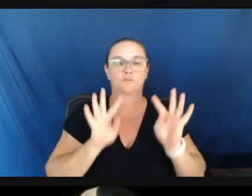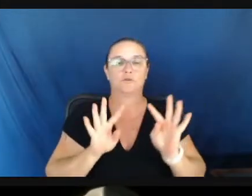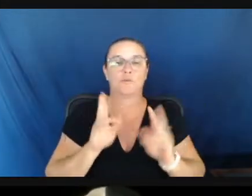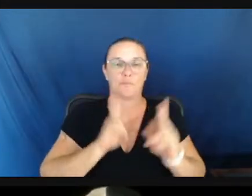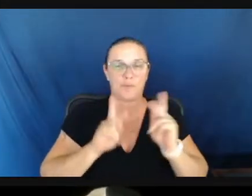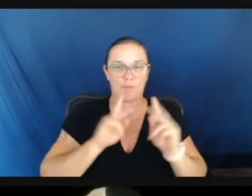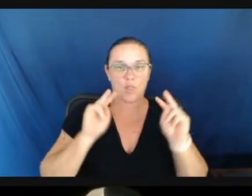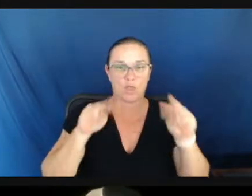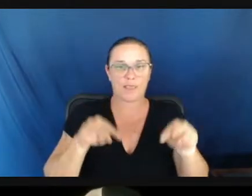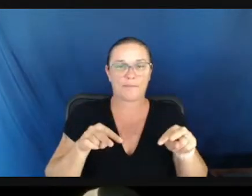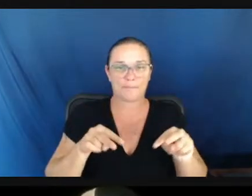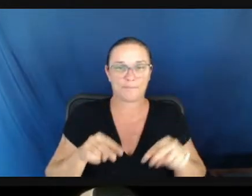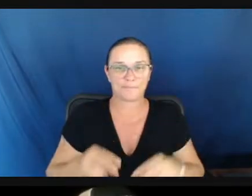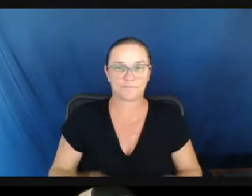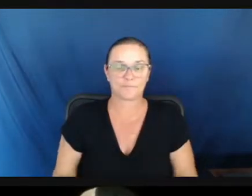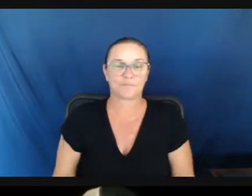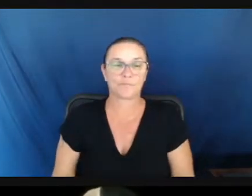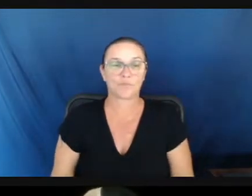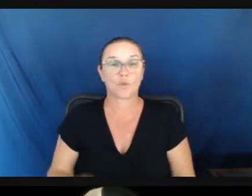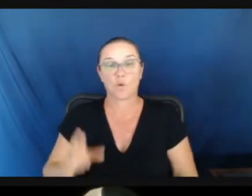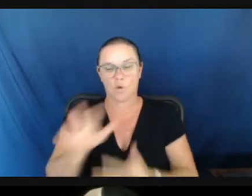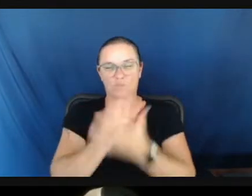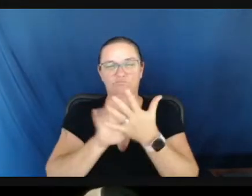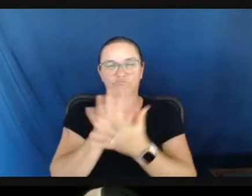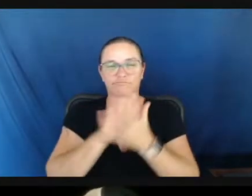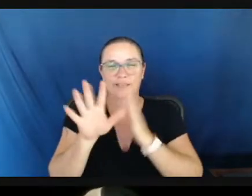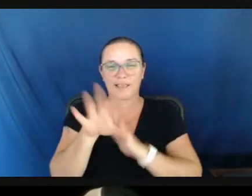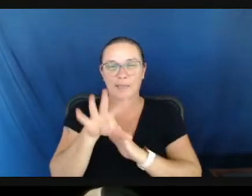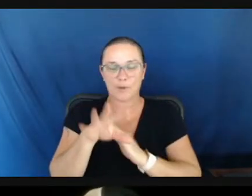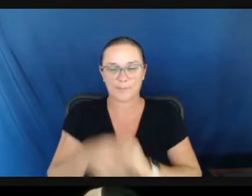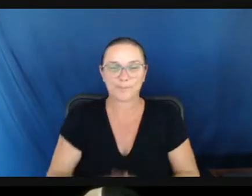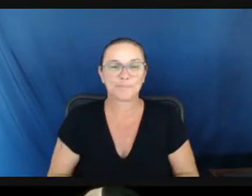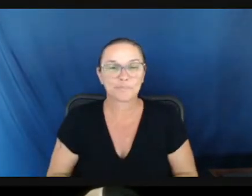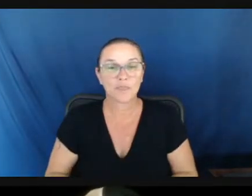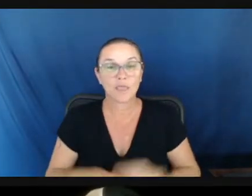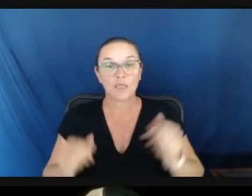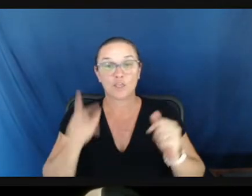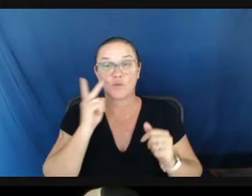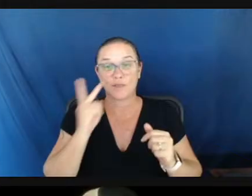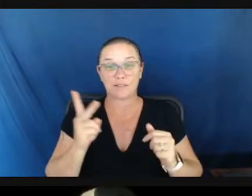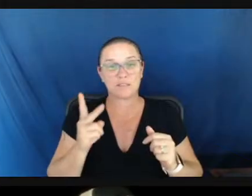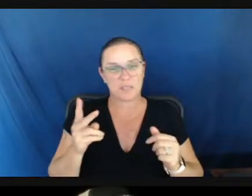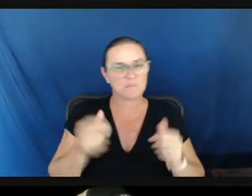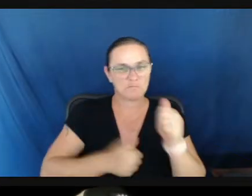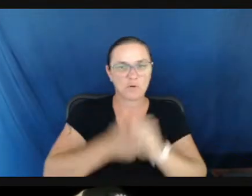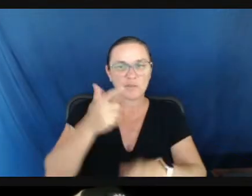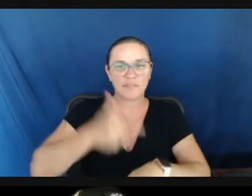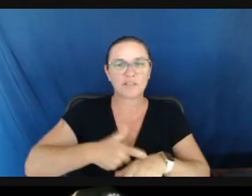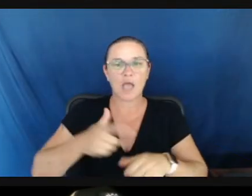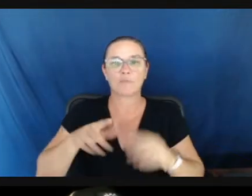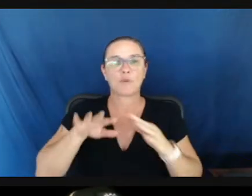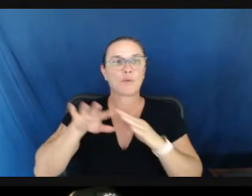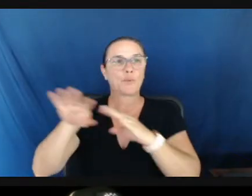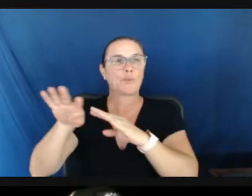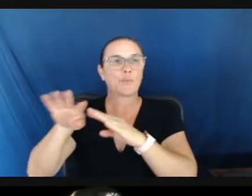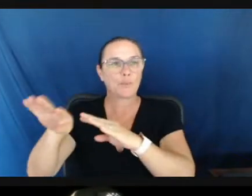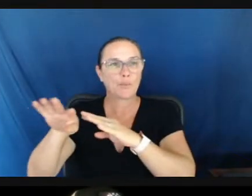or when it's flooding the camera view itself too. So here you can see, for the most part, it's been pretty steady blowing off in that